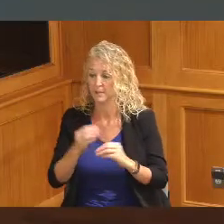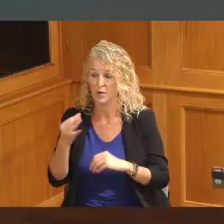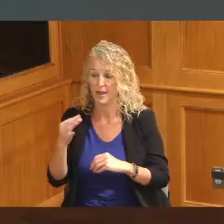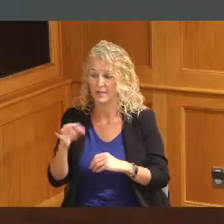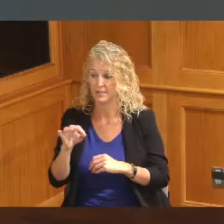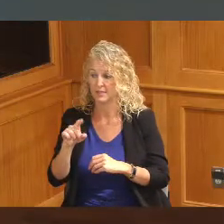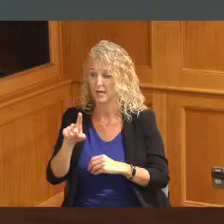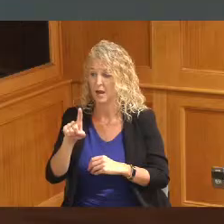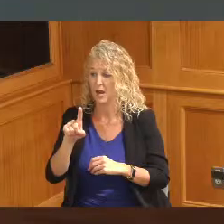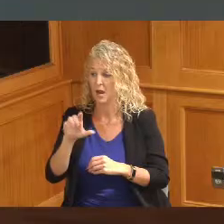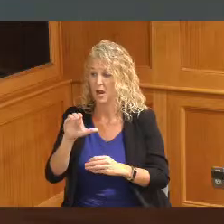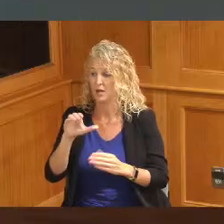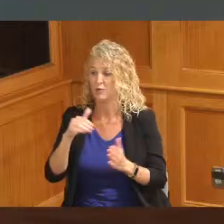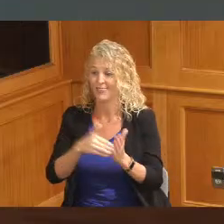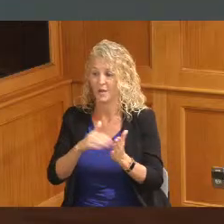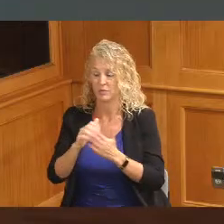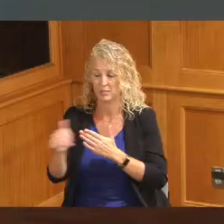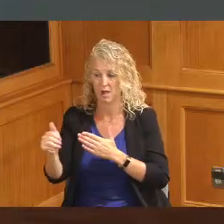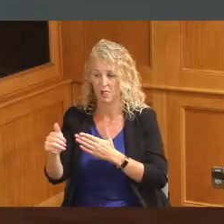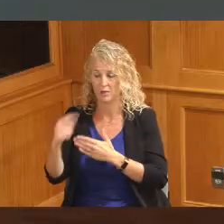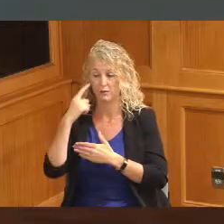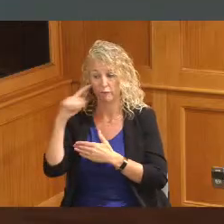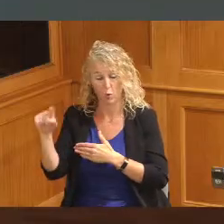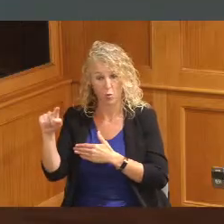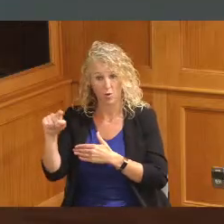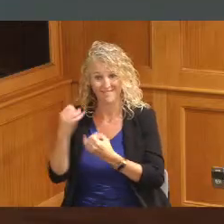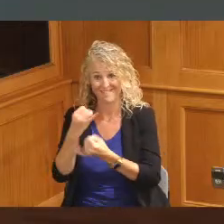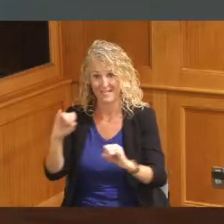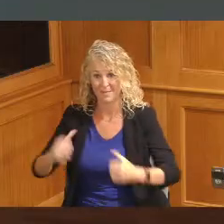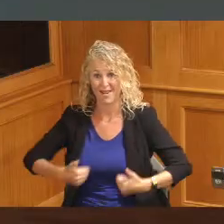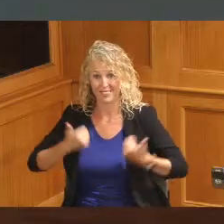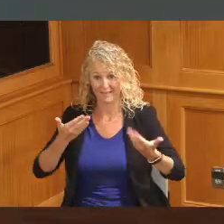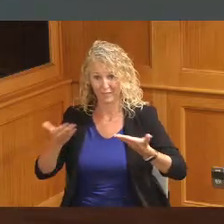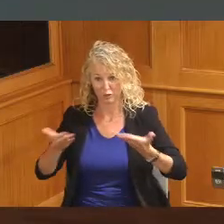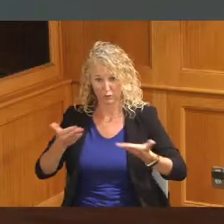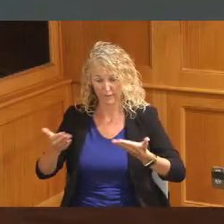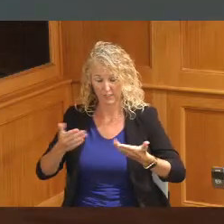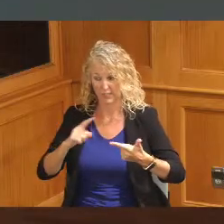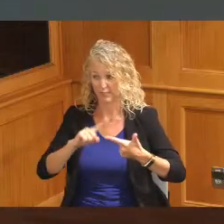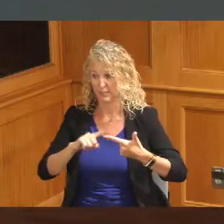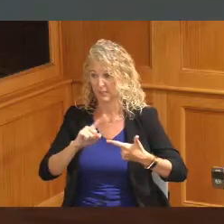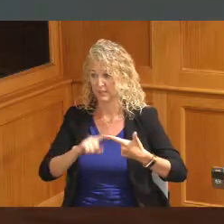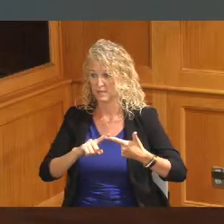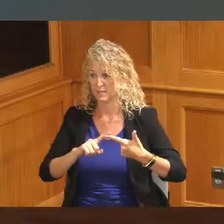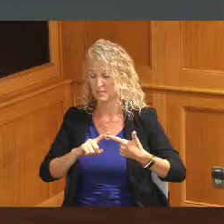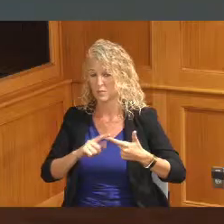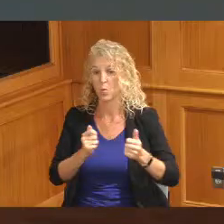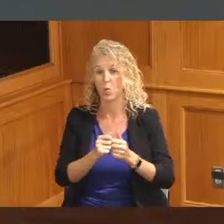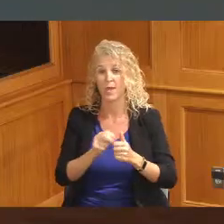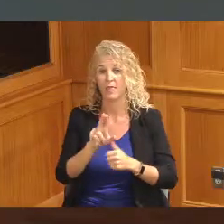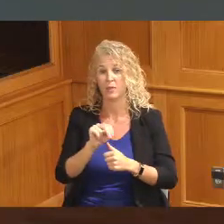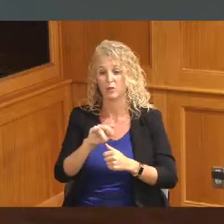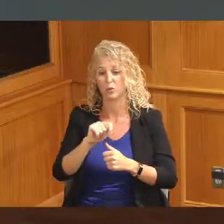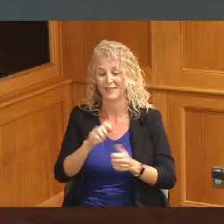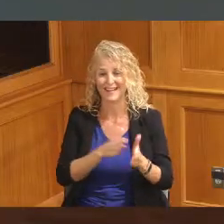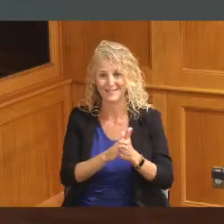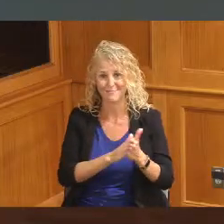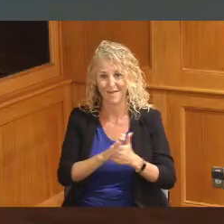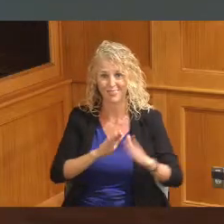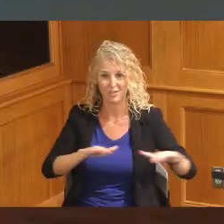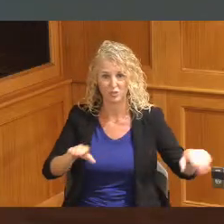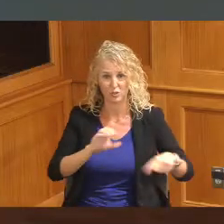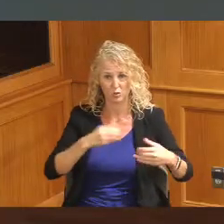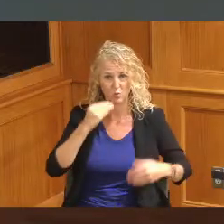is $100,000 for independent living services. That is with United Methodist Children's